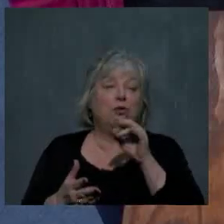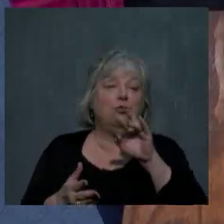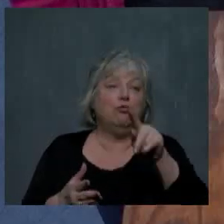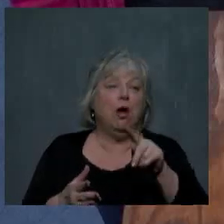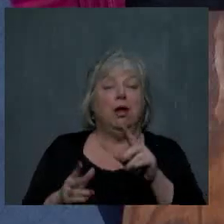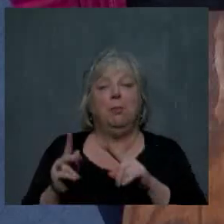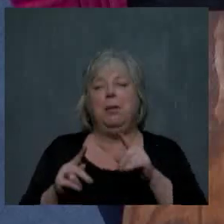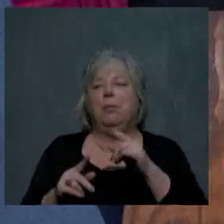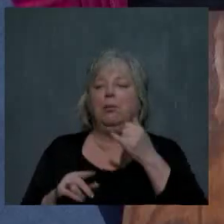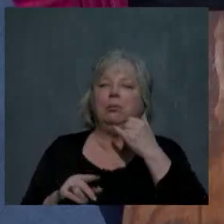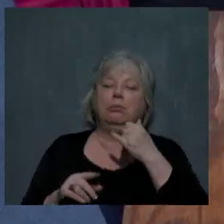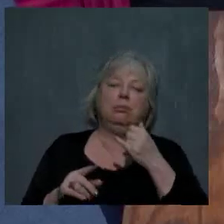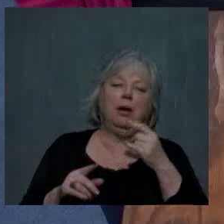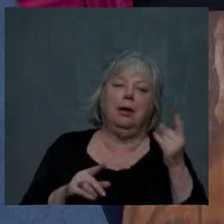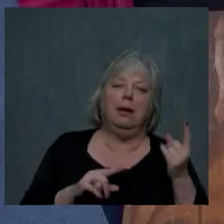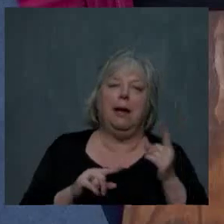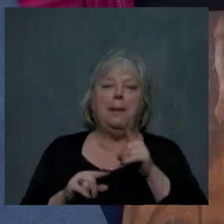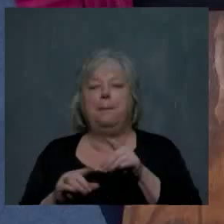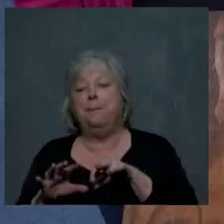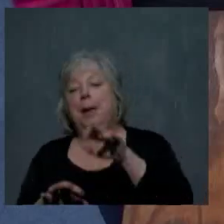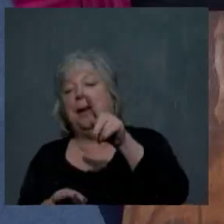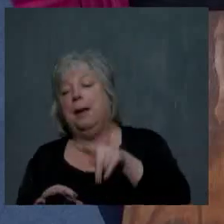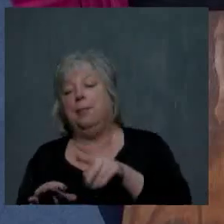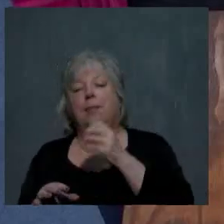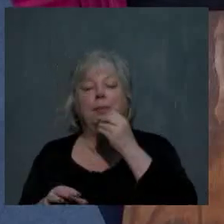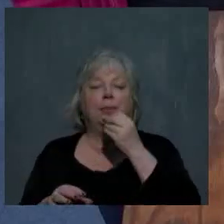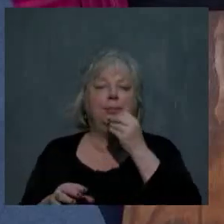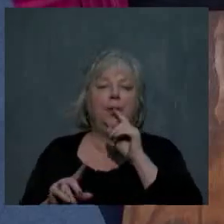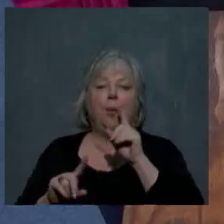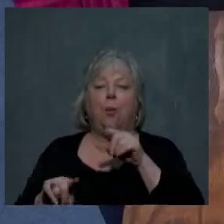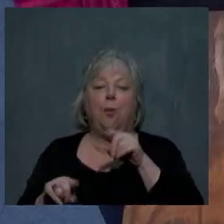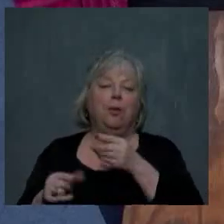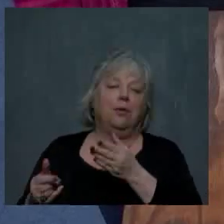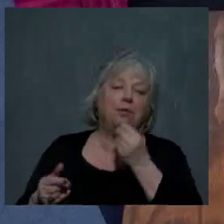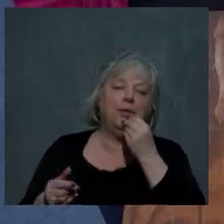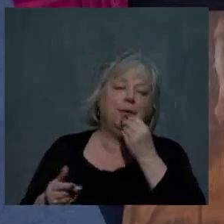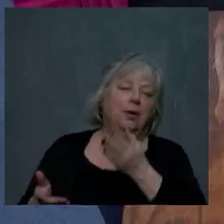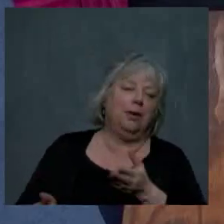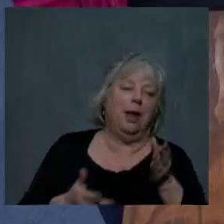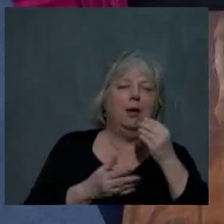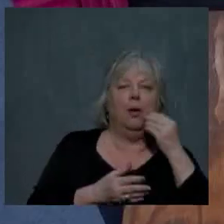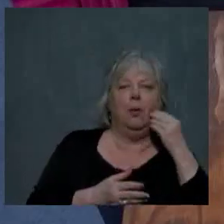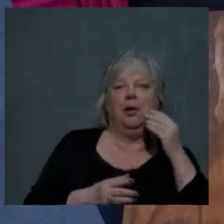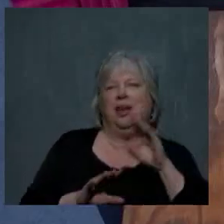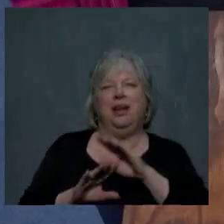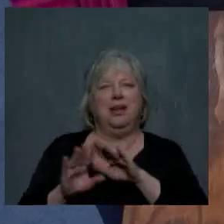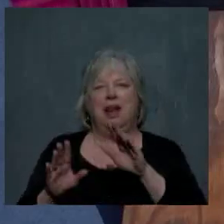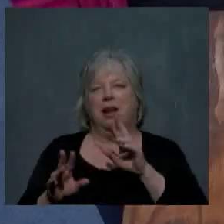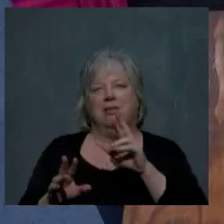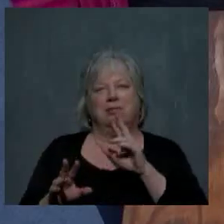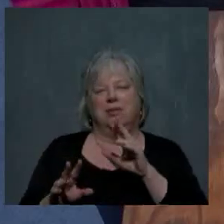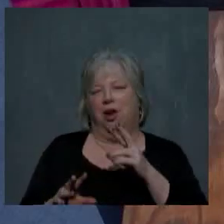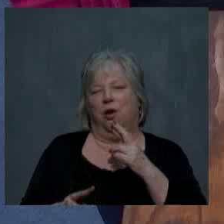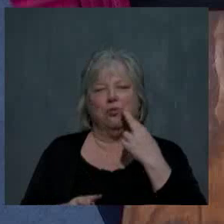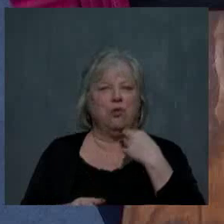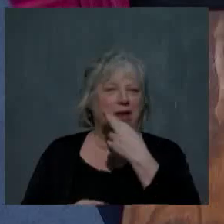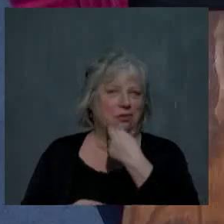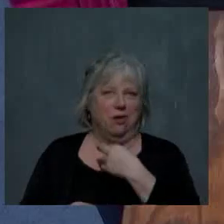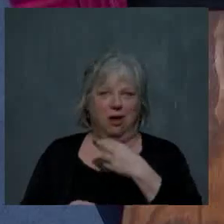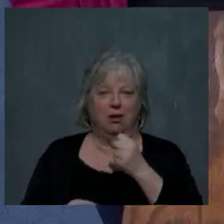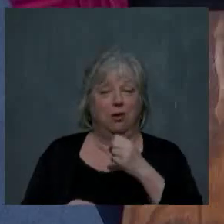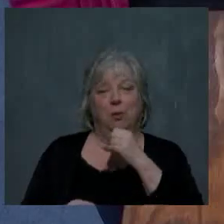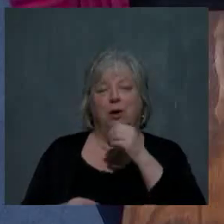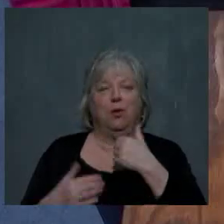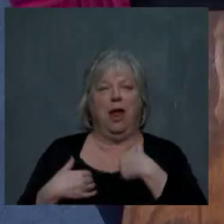It's not so much of them being there, and it's not a form of a restaurant. So we don't have 20, 30 people